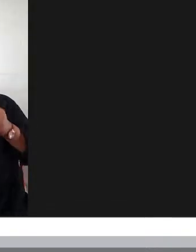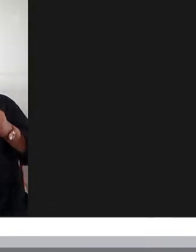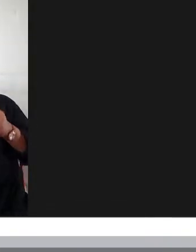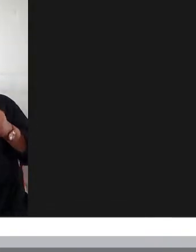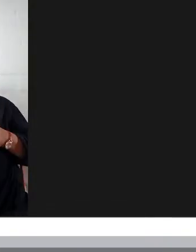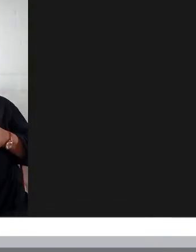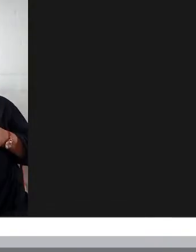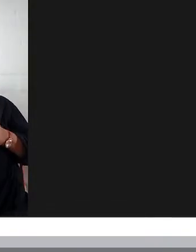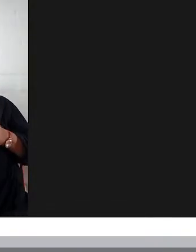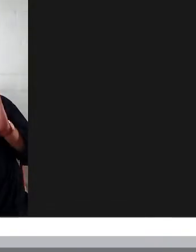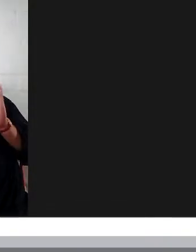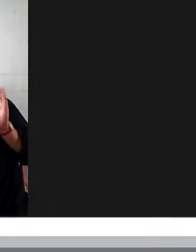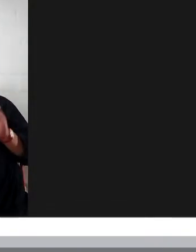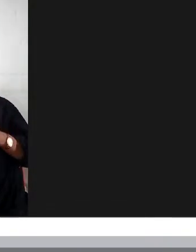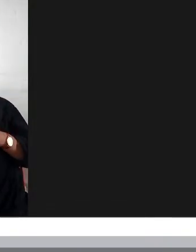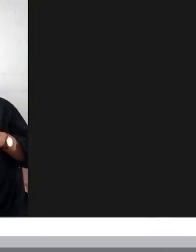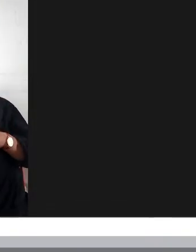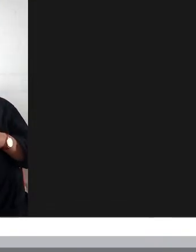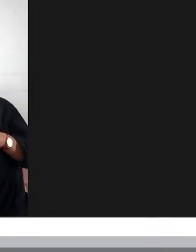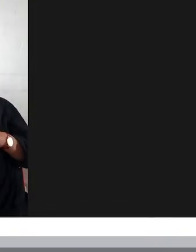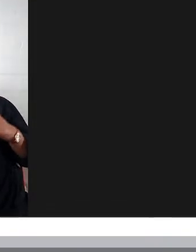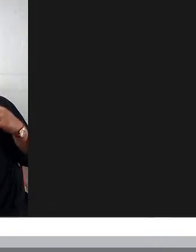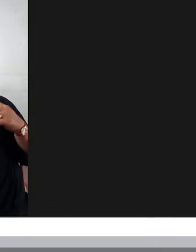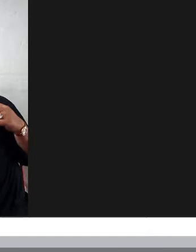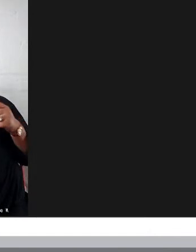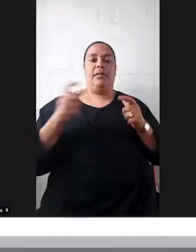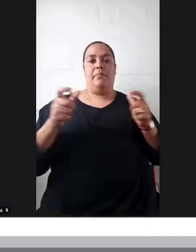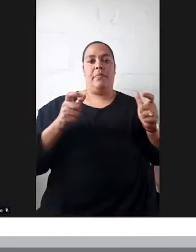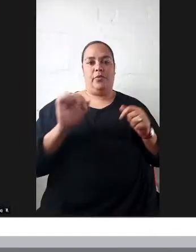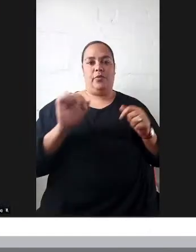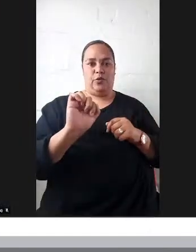3 asset management. Thank you.